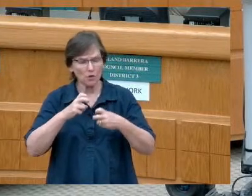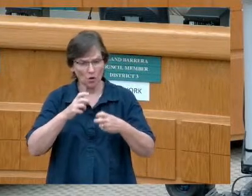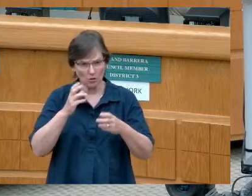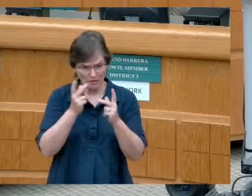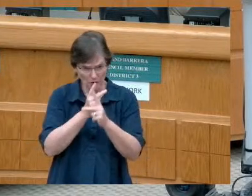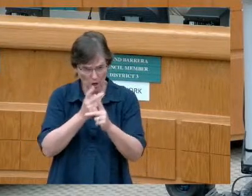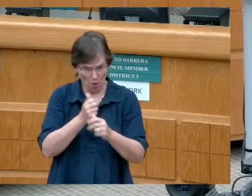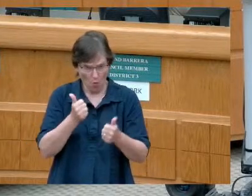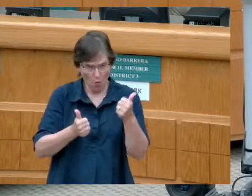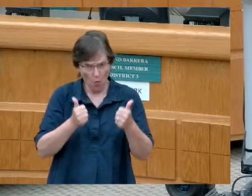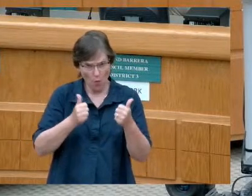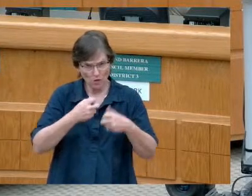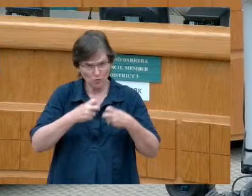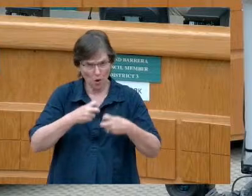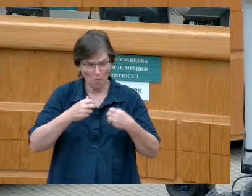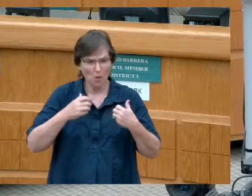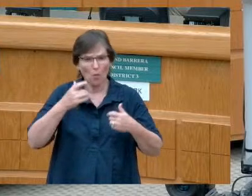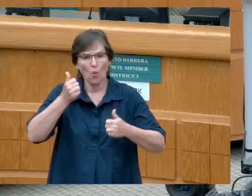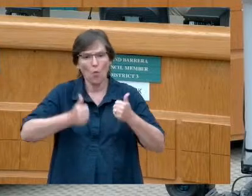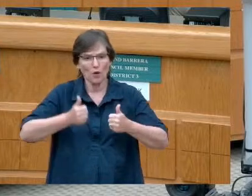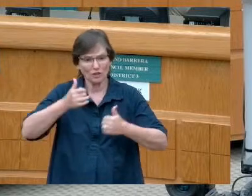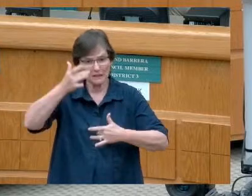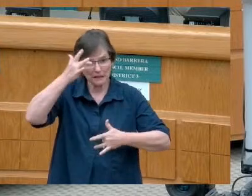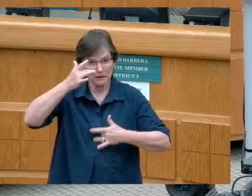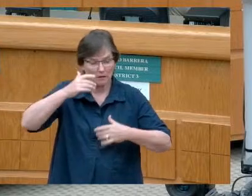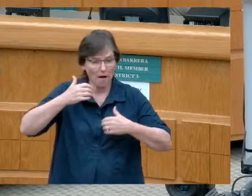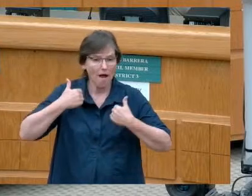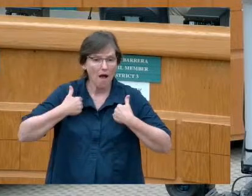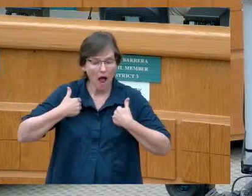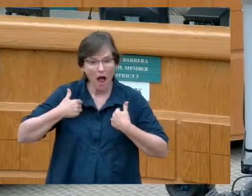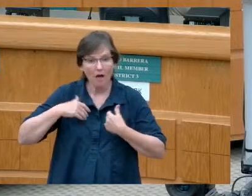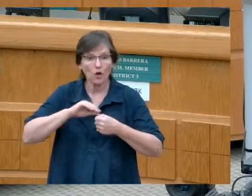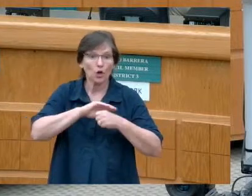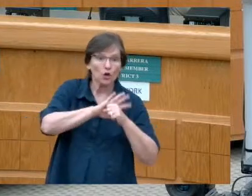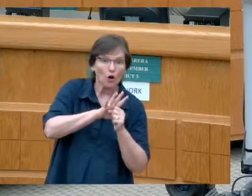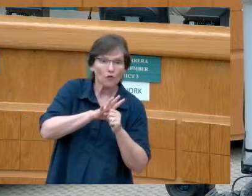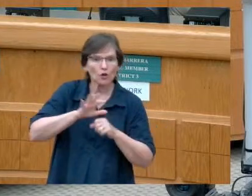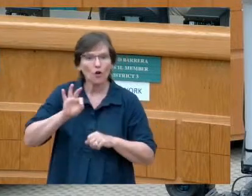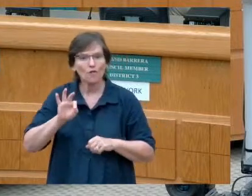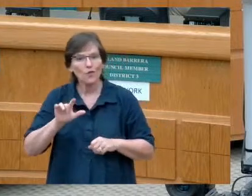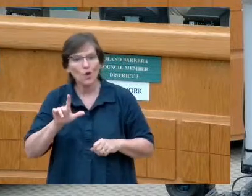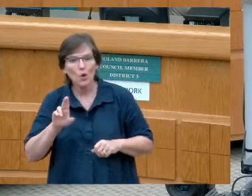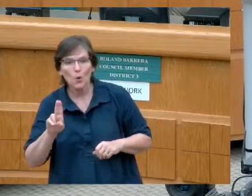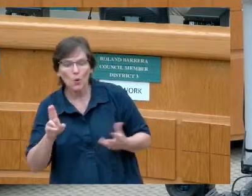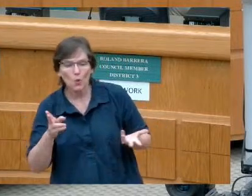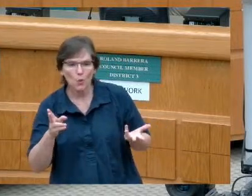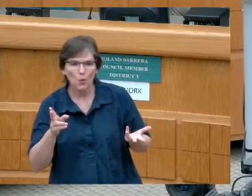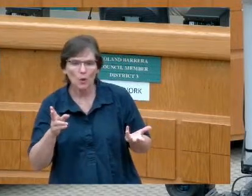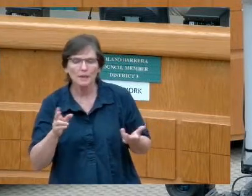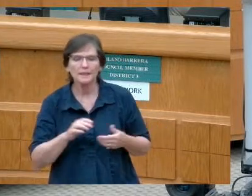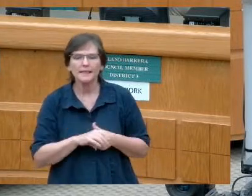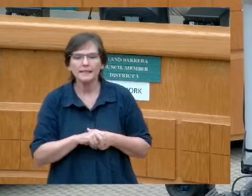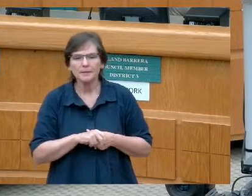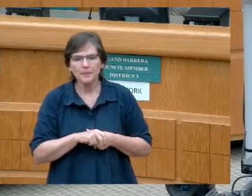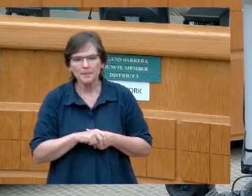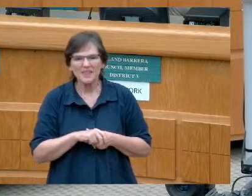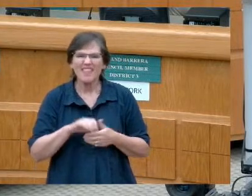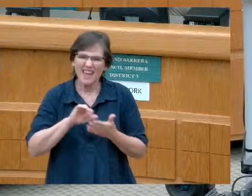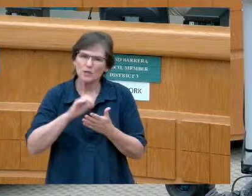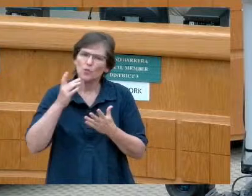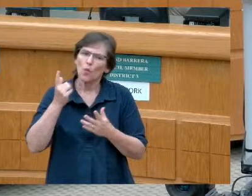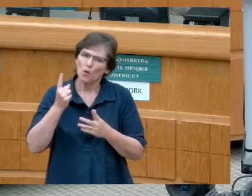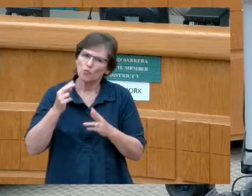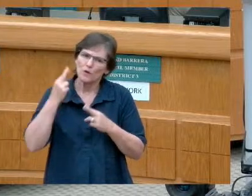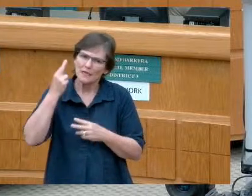asking, again, everyone 6 months and older to get vaccinated against the seasonal flu. While we do